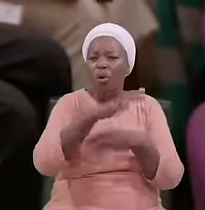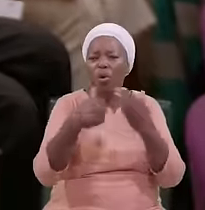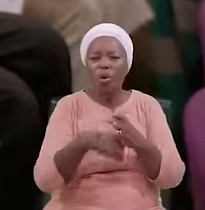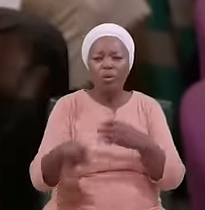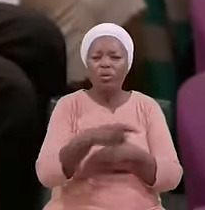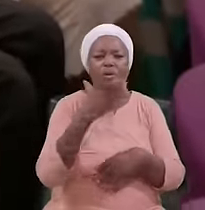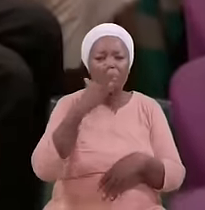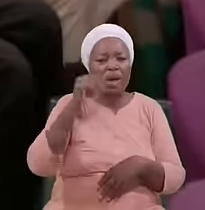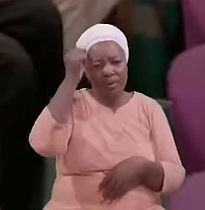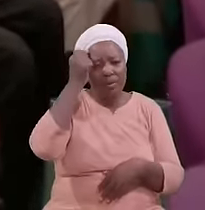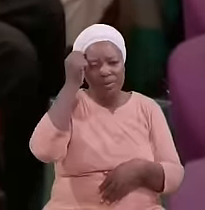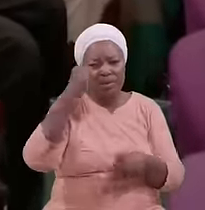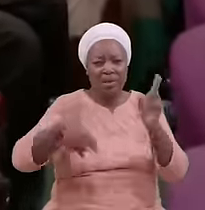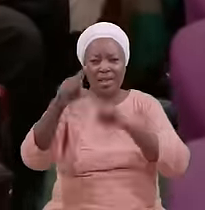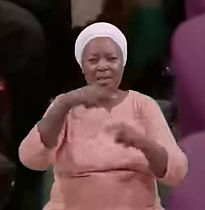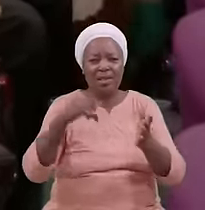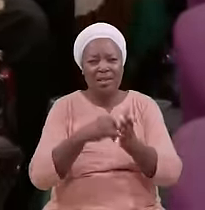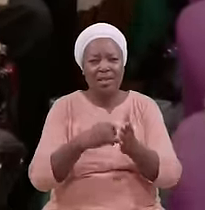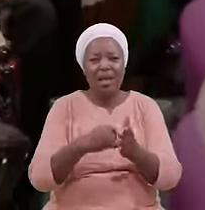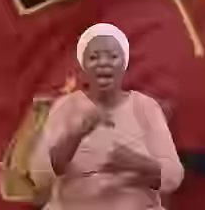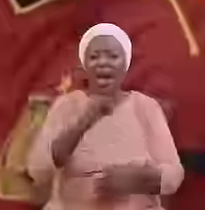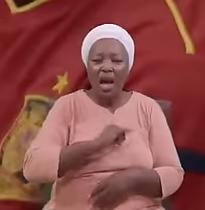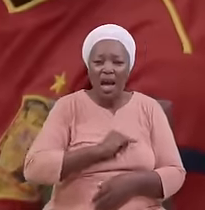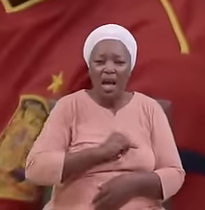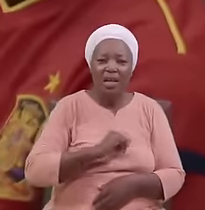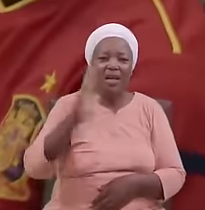thoughts. I will be well.